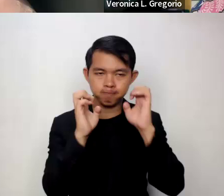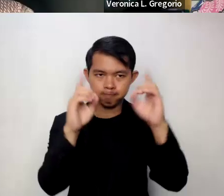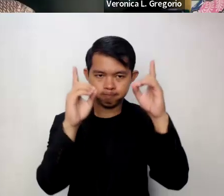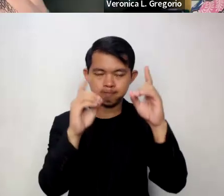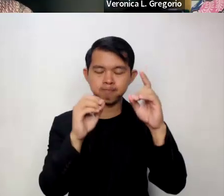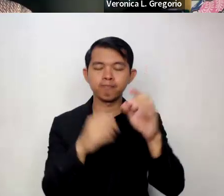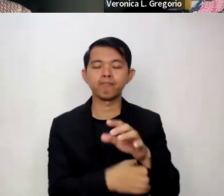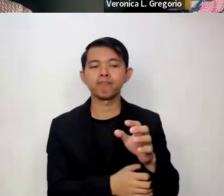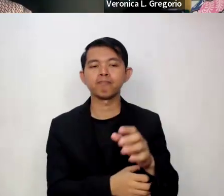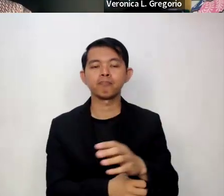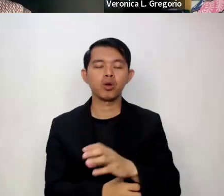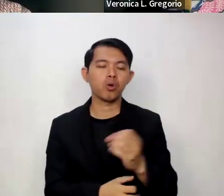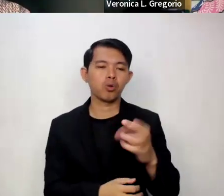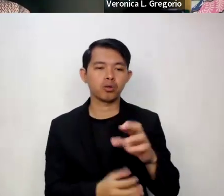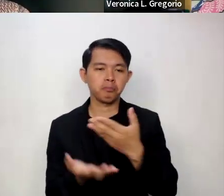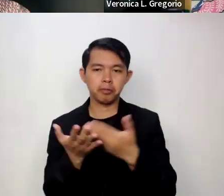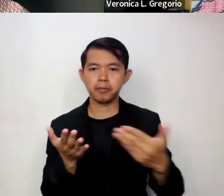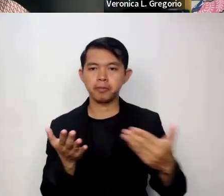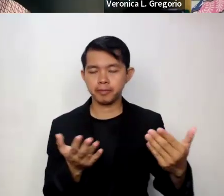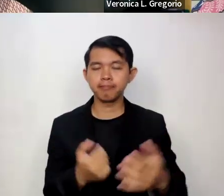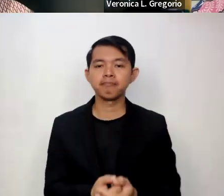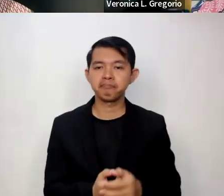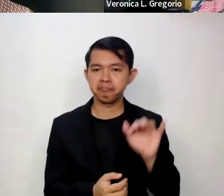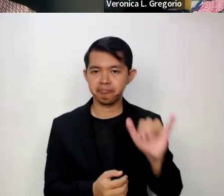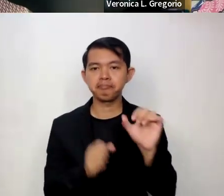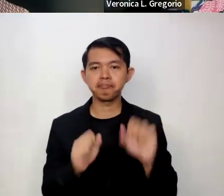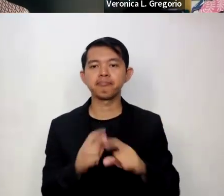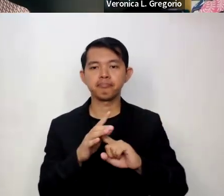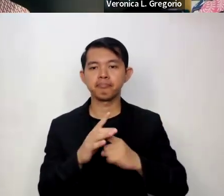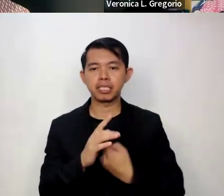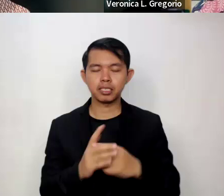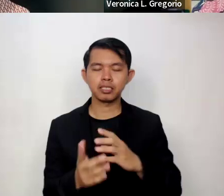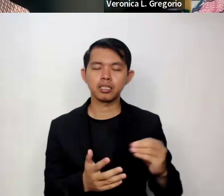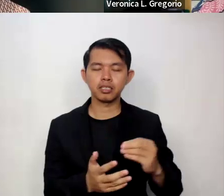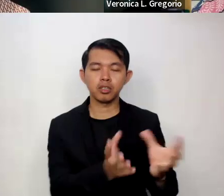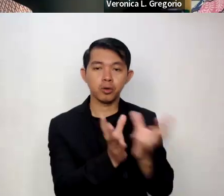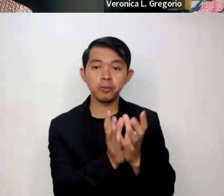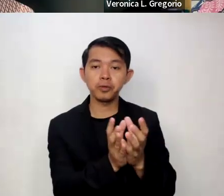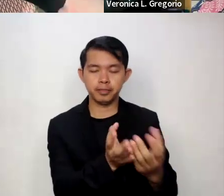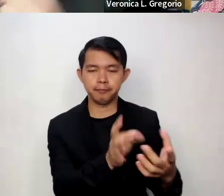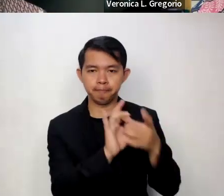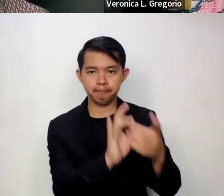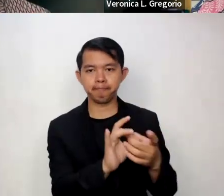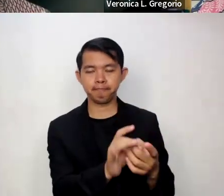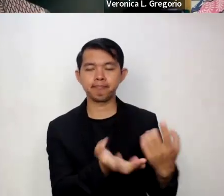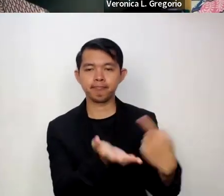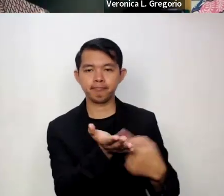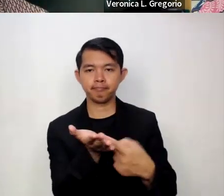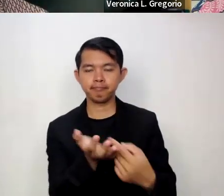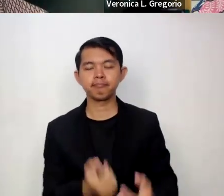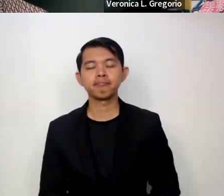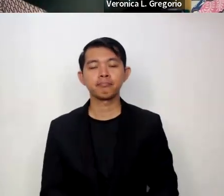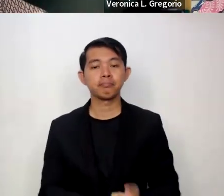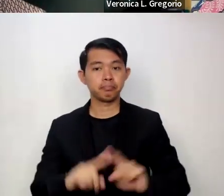materials, and whatnot. So I think that would be a good starting point to have a discussion with your communities that you engage with. No, sure, we can